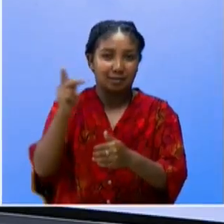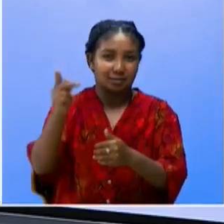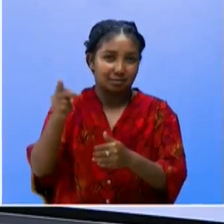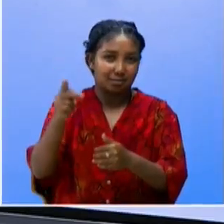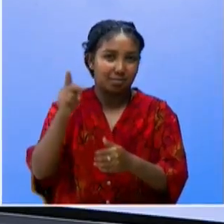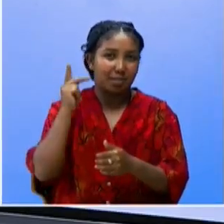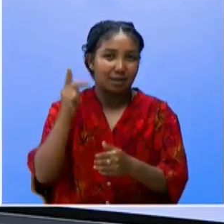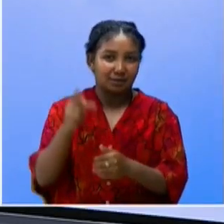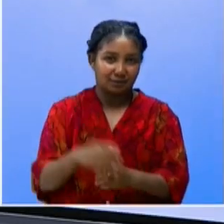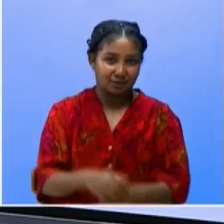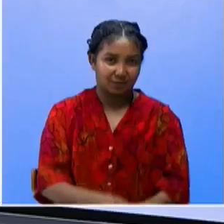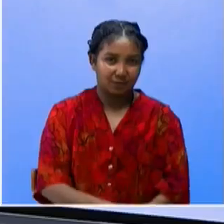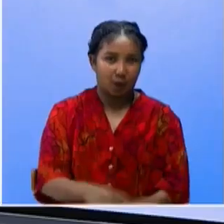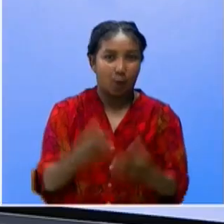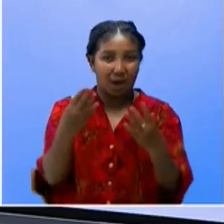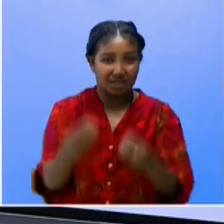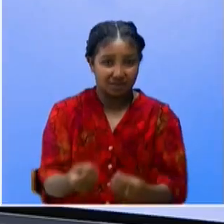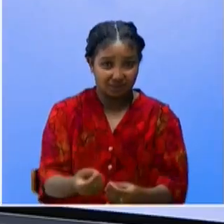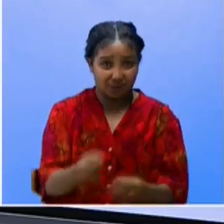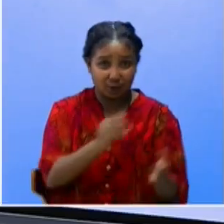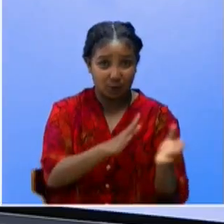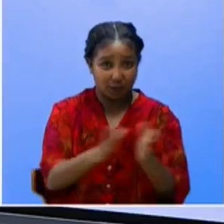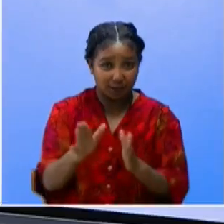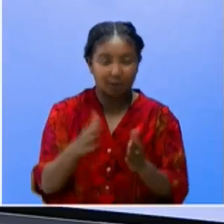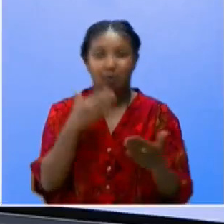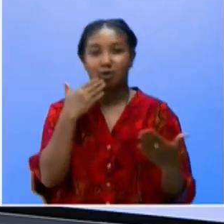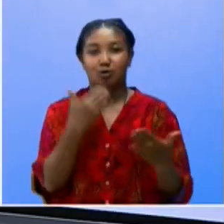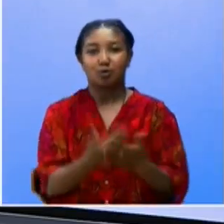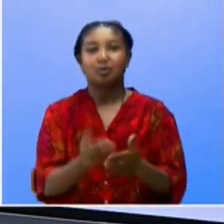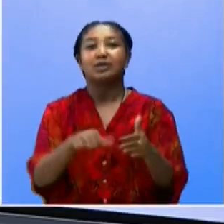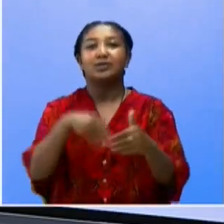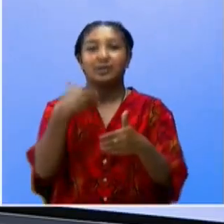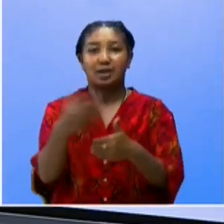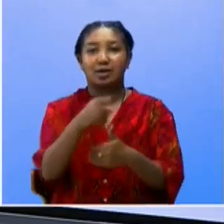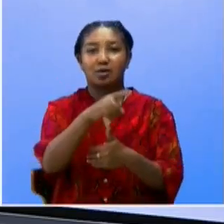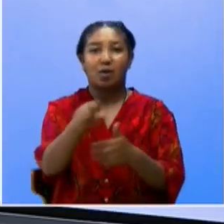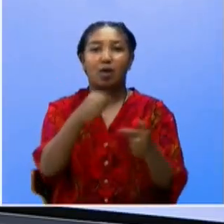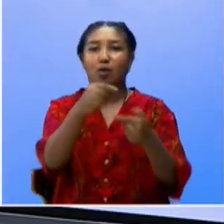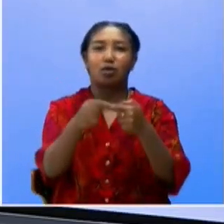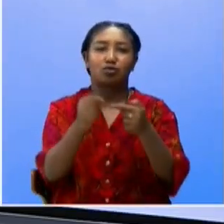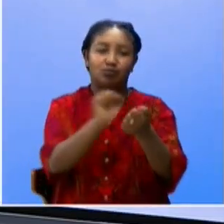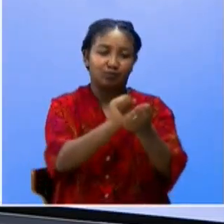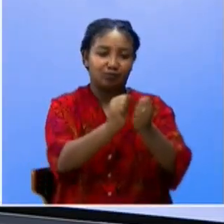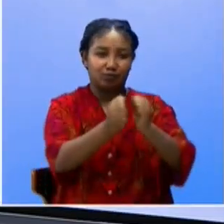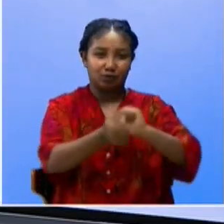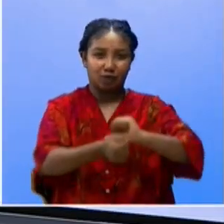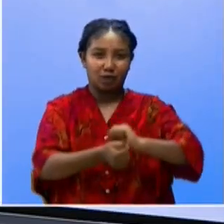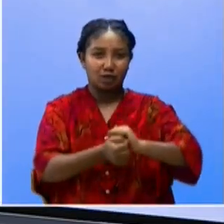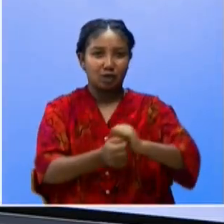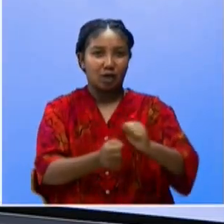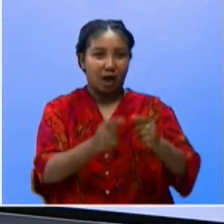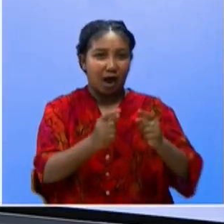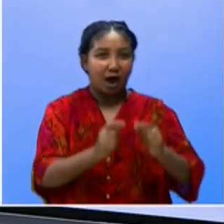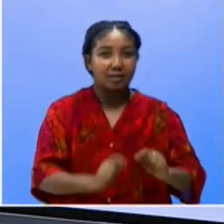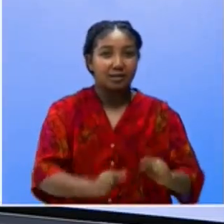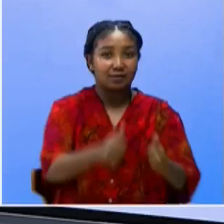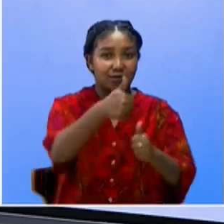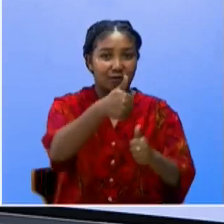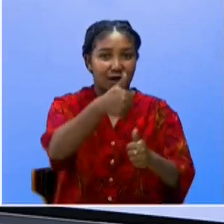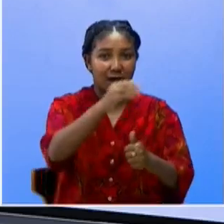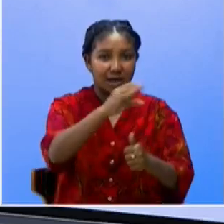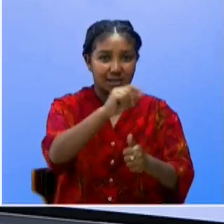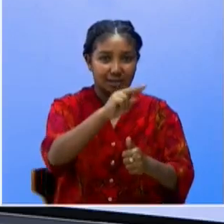passive. Are you ready? Good. Then you are going to change active voice